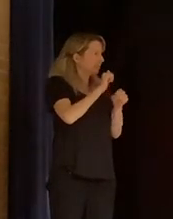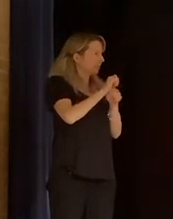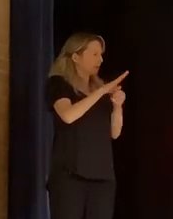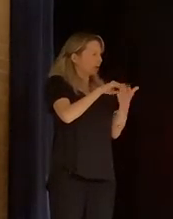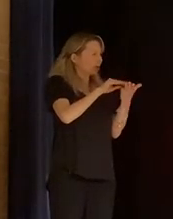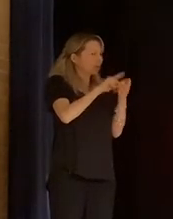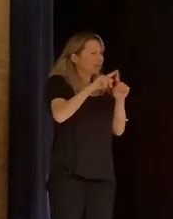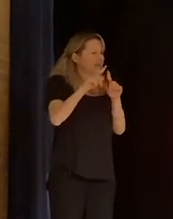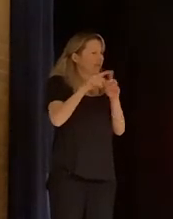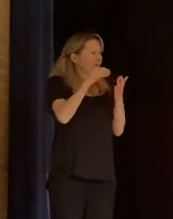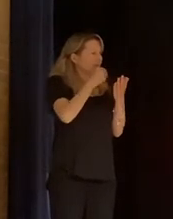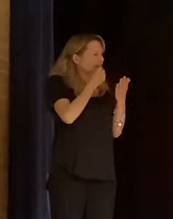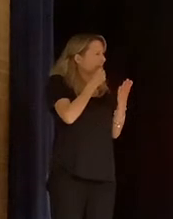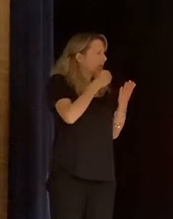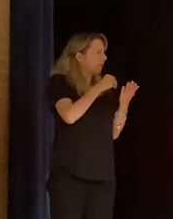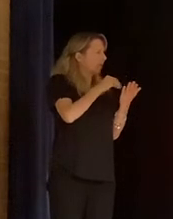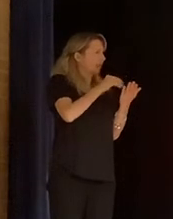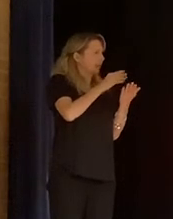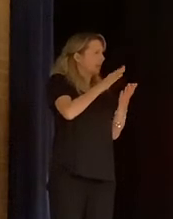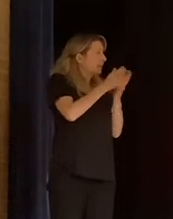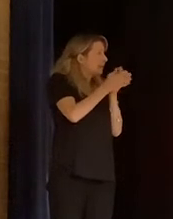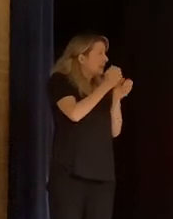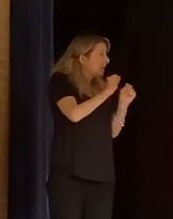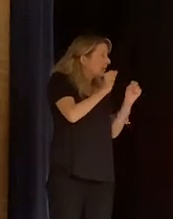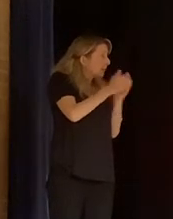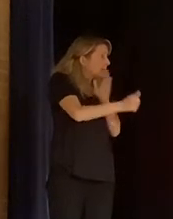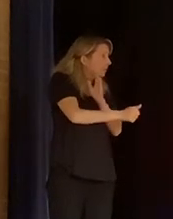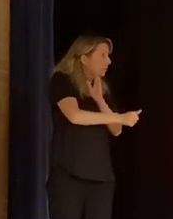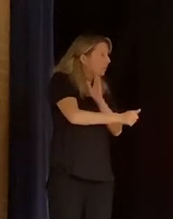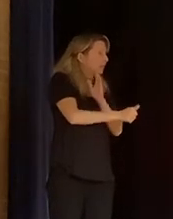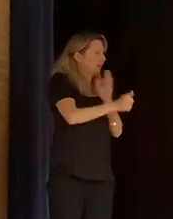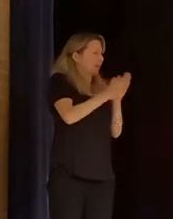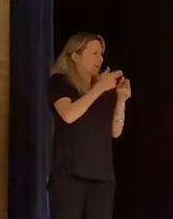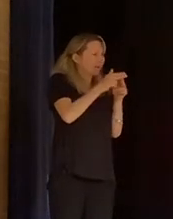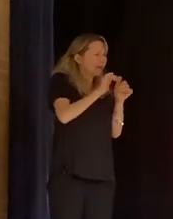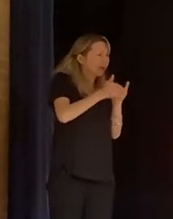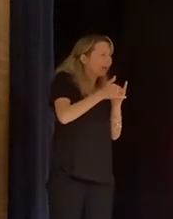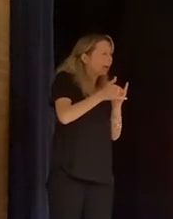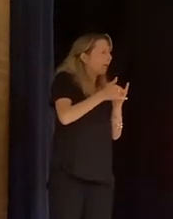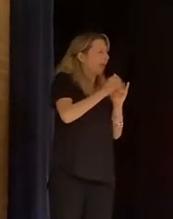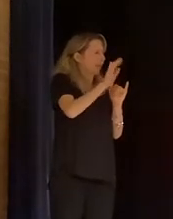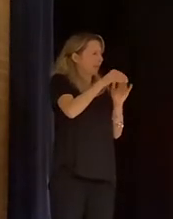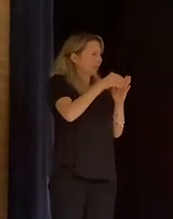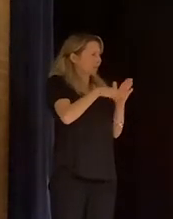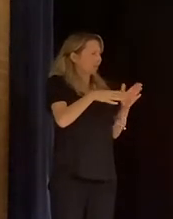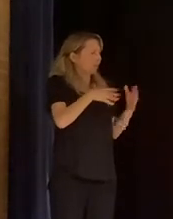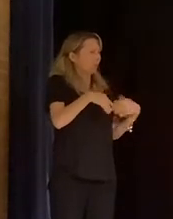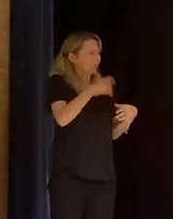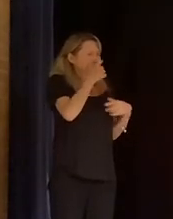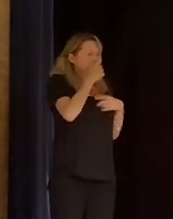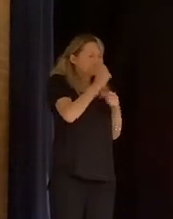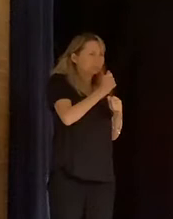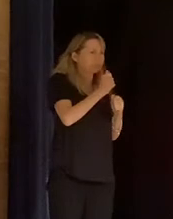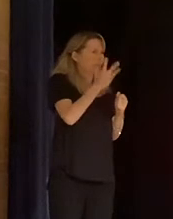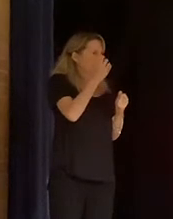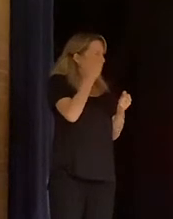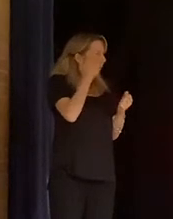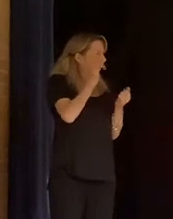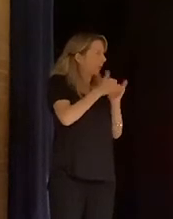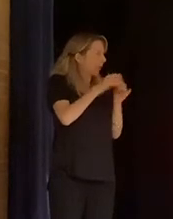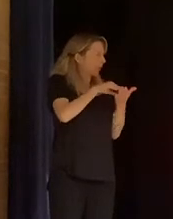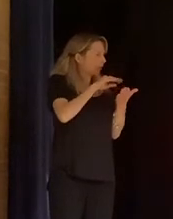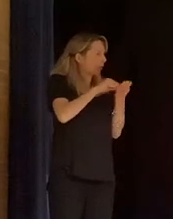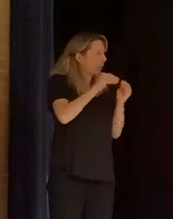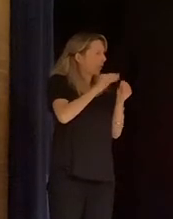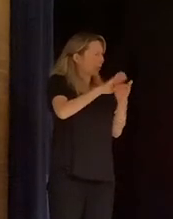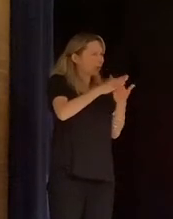food, kitchen safety, knife skills, and more, this student showed a special interest in food preparation. He was